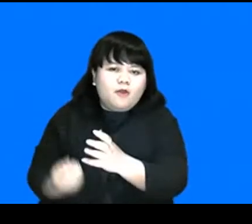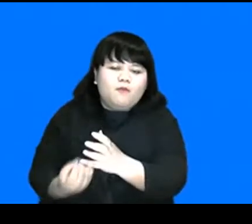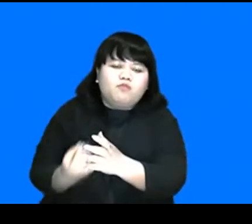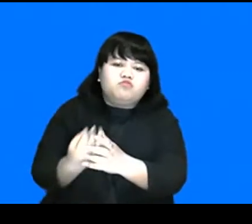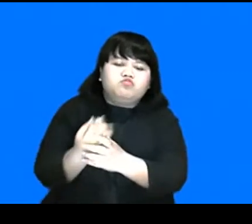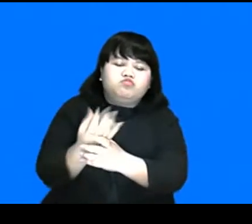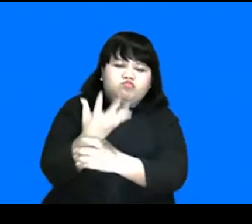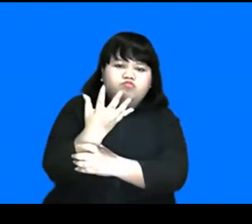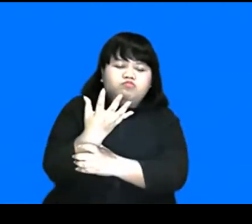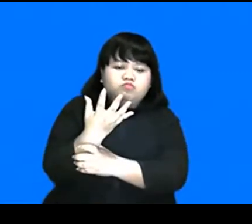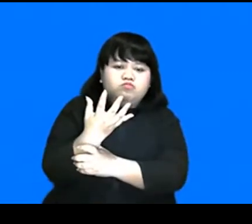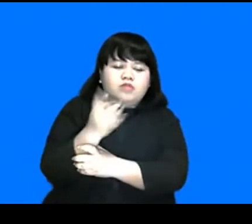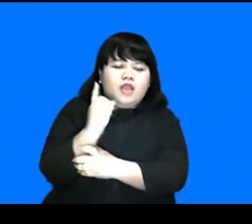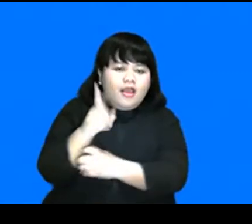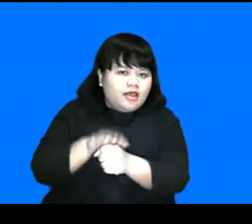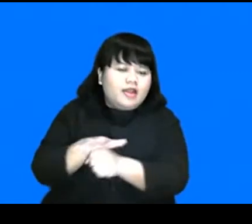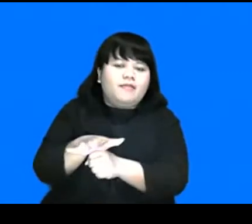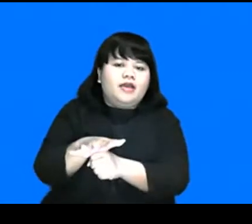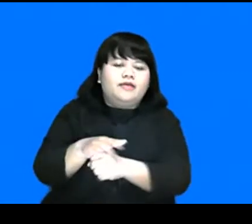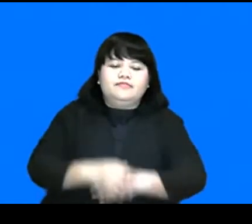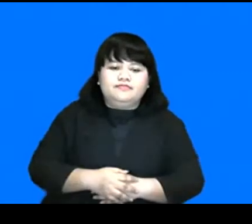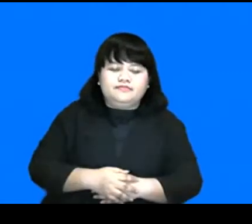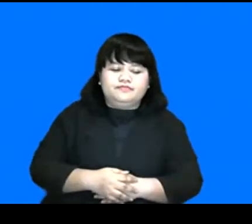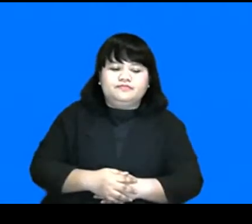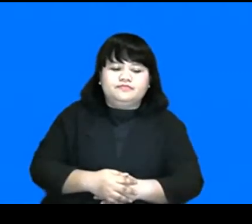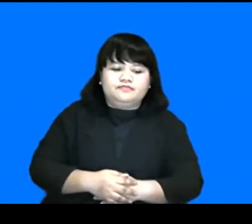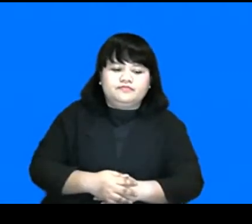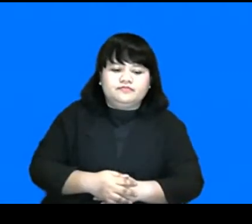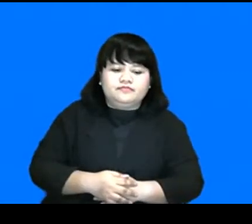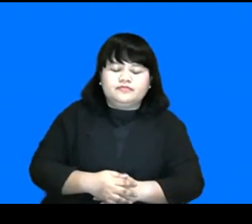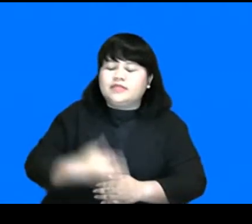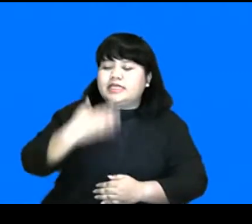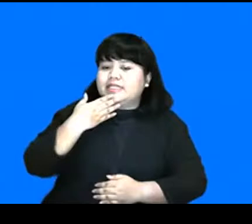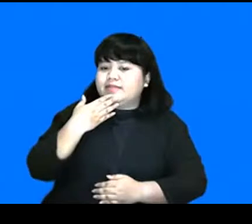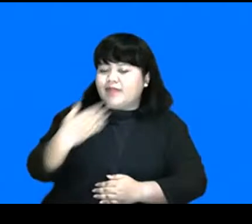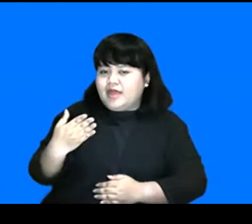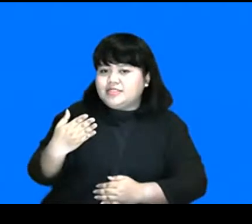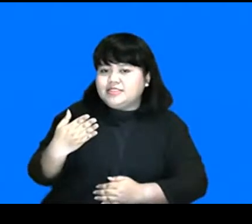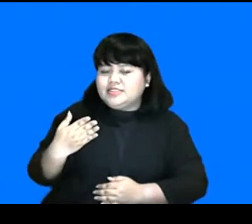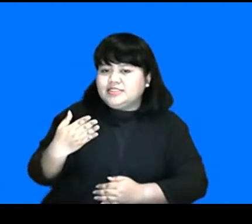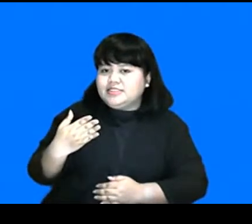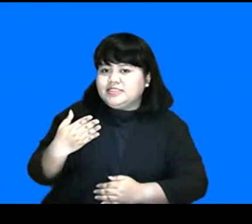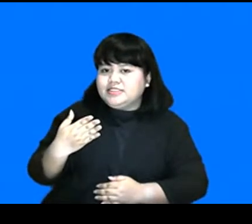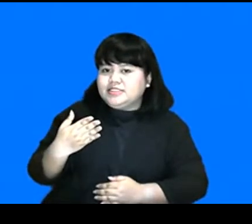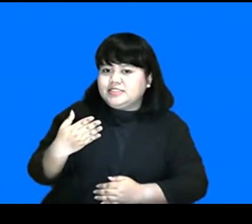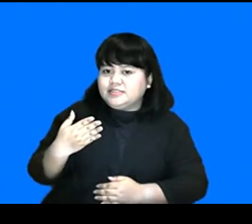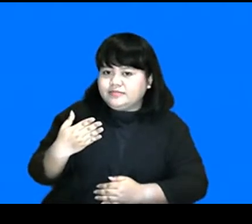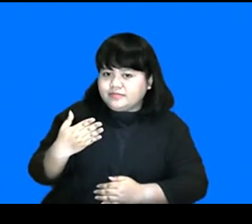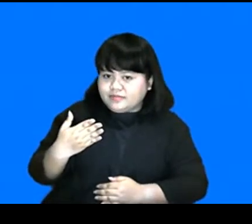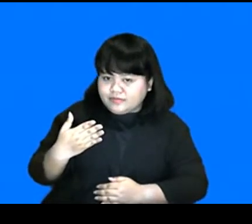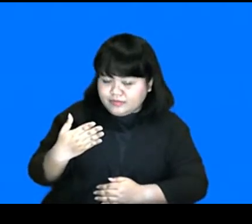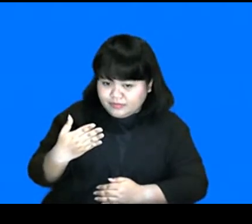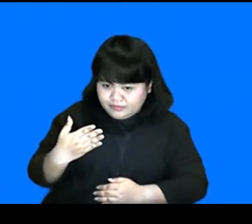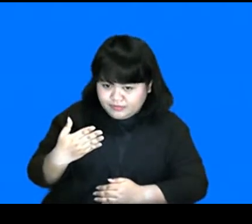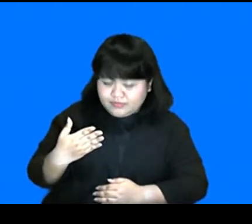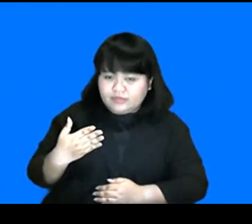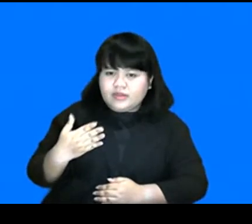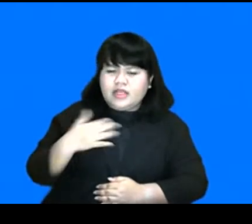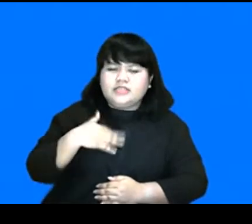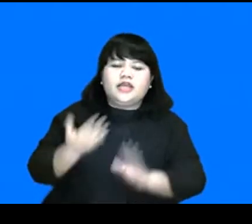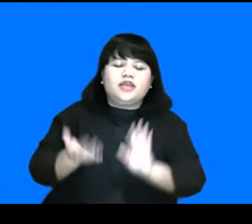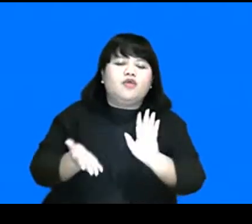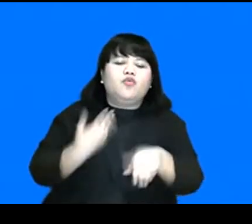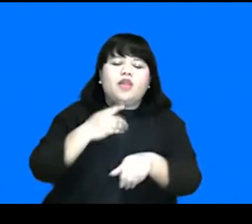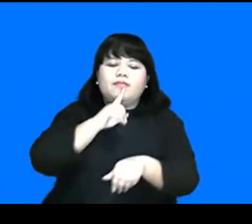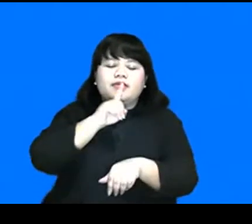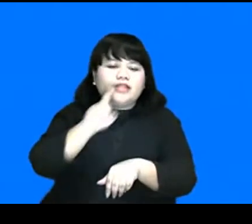Okay. Right. Thank you. I just want to make sure I understood the question. So your question is why tax? I mean, why